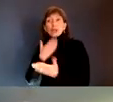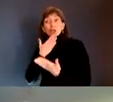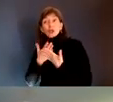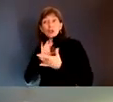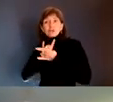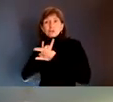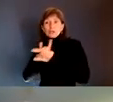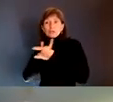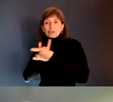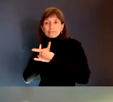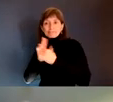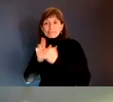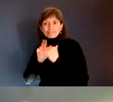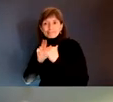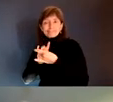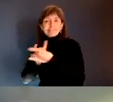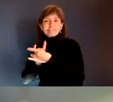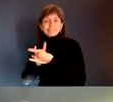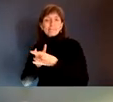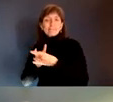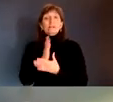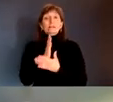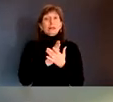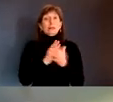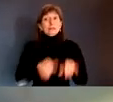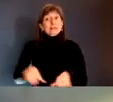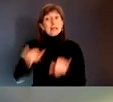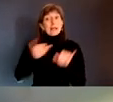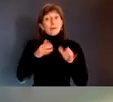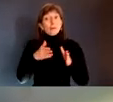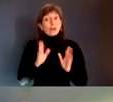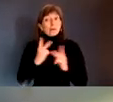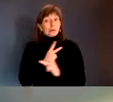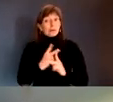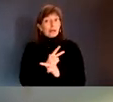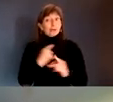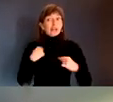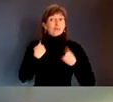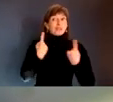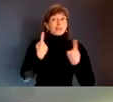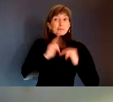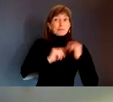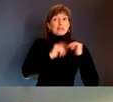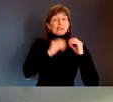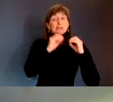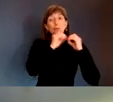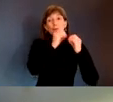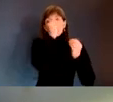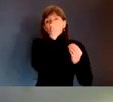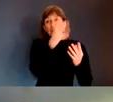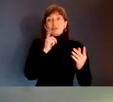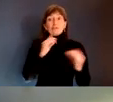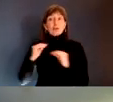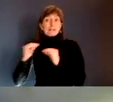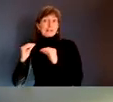seen standardized tools, and certainly in the 5-year review, we're gathering those and building those resources into some of the education